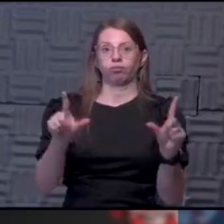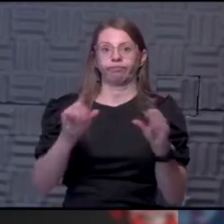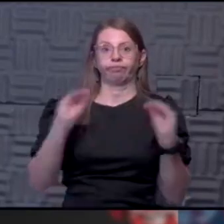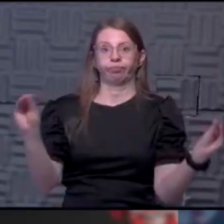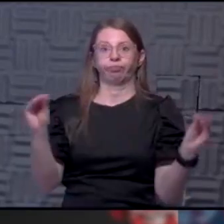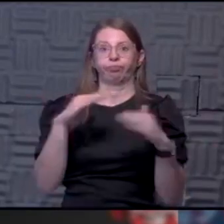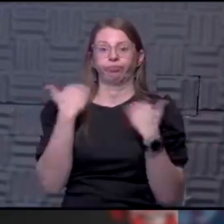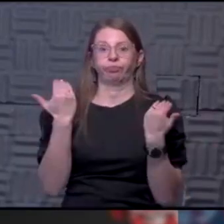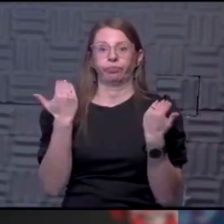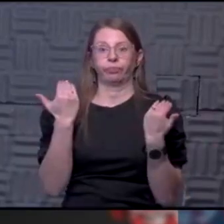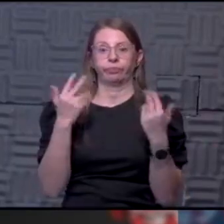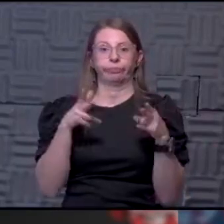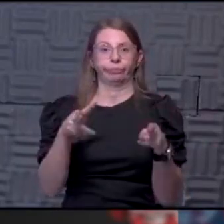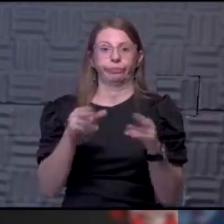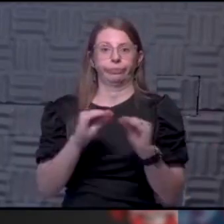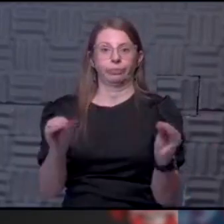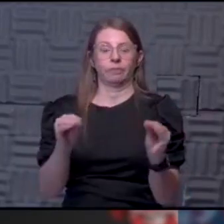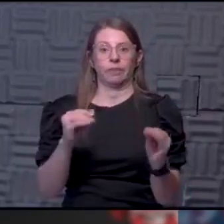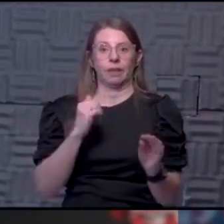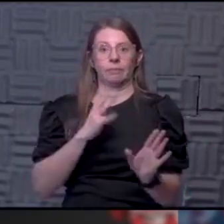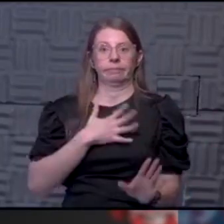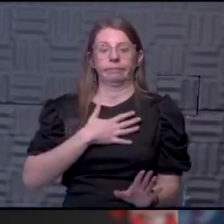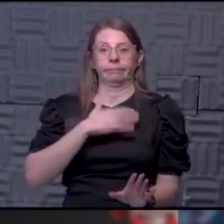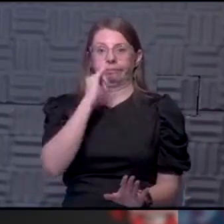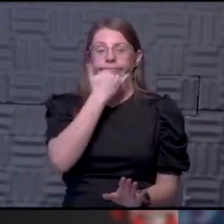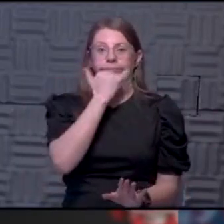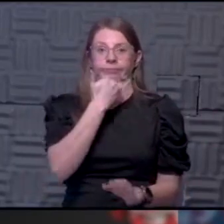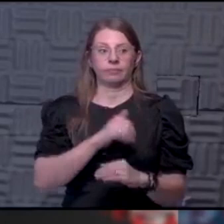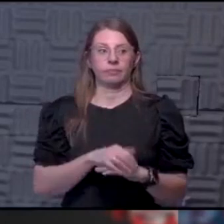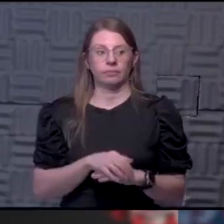Nope. Okay, my mistake. Sorry about that, team.